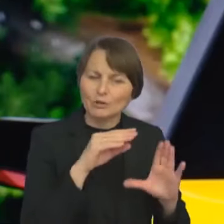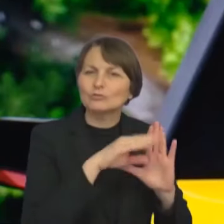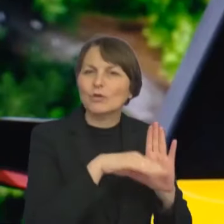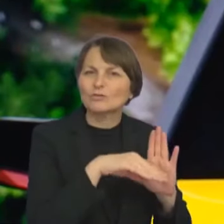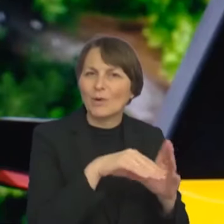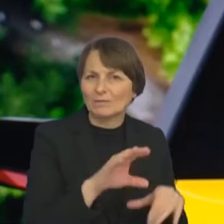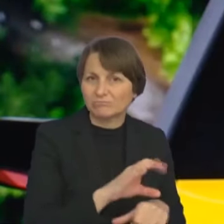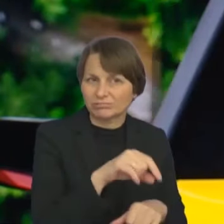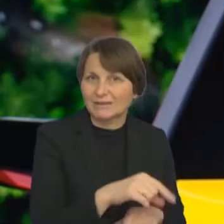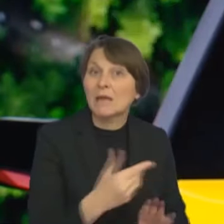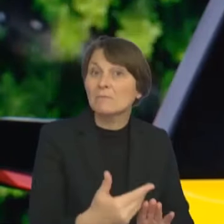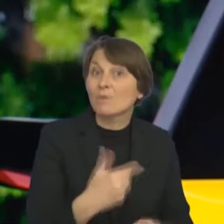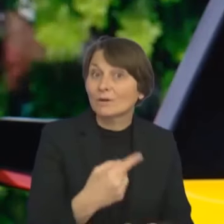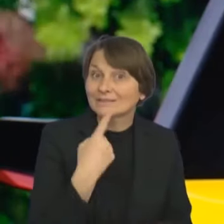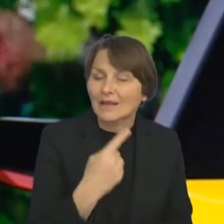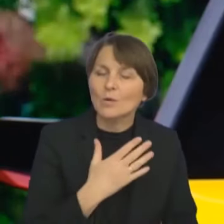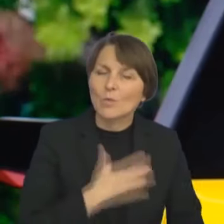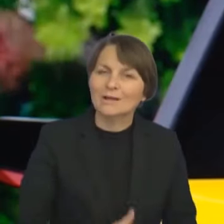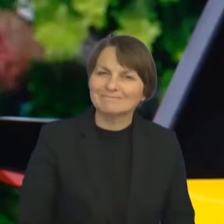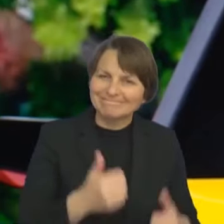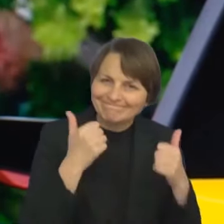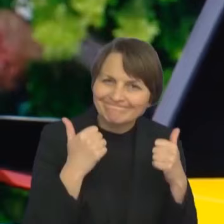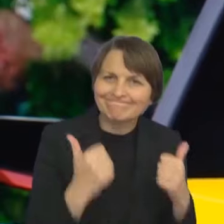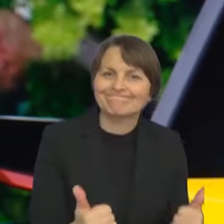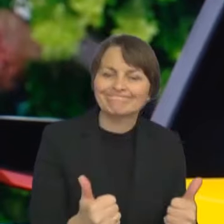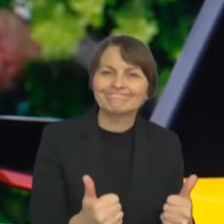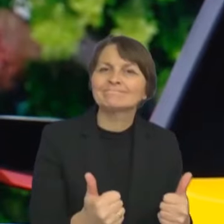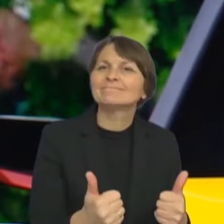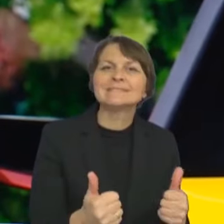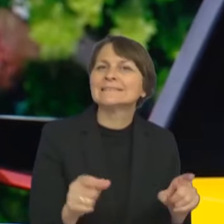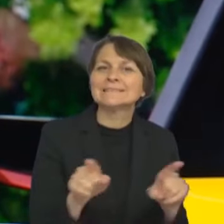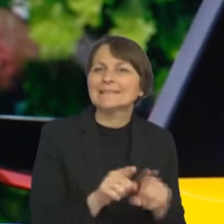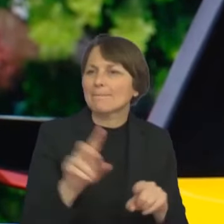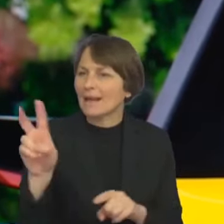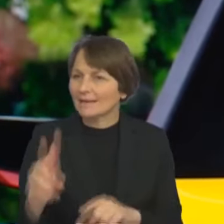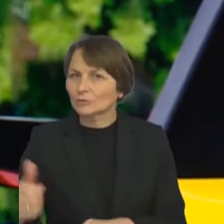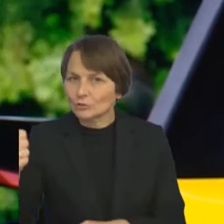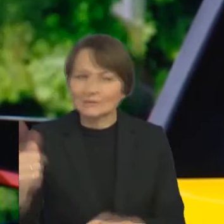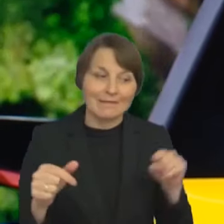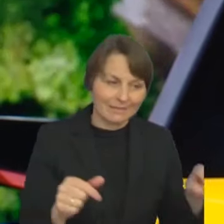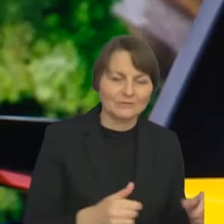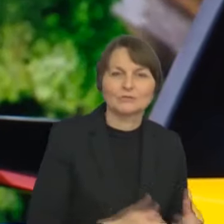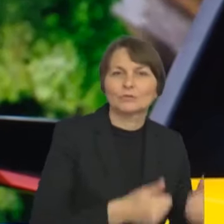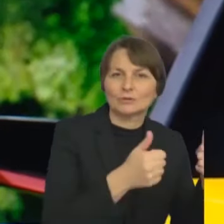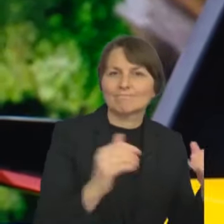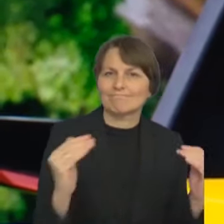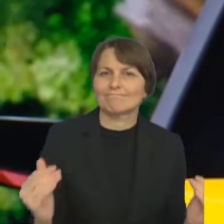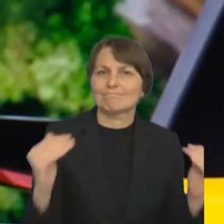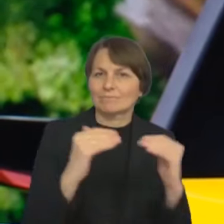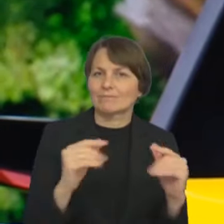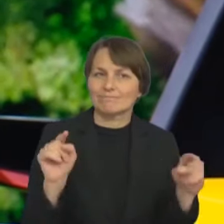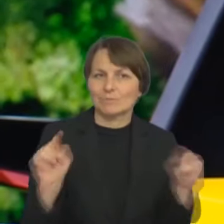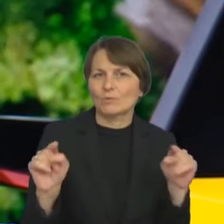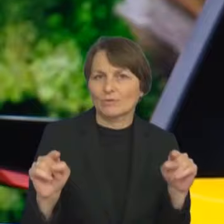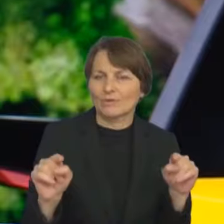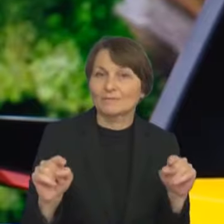want to be as good at this as we want to be on the electrical part, the electric vehicle part. And so, Gilles, would you like to